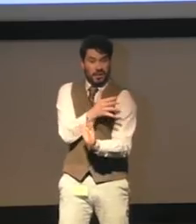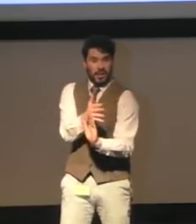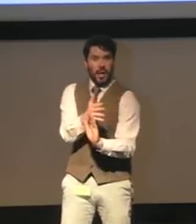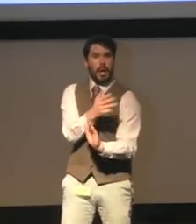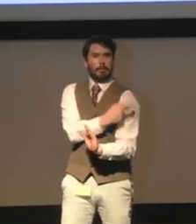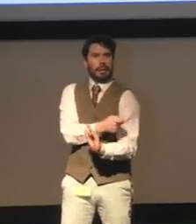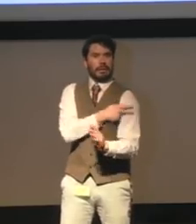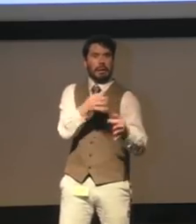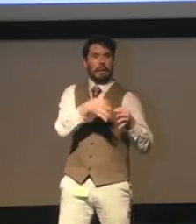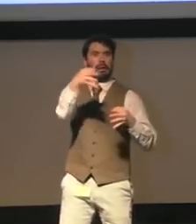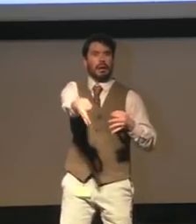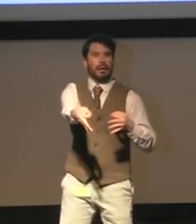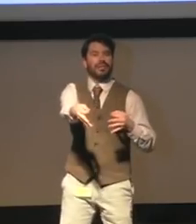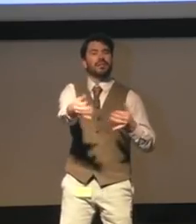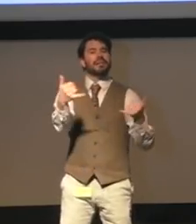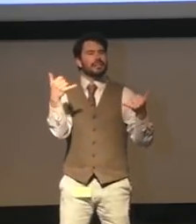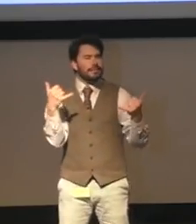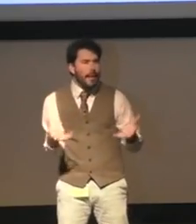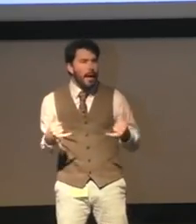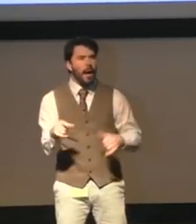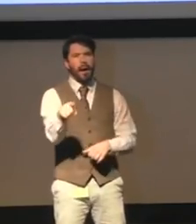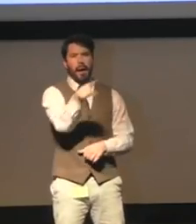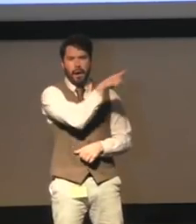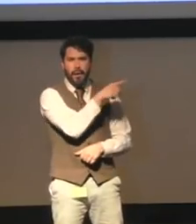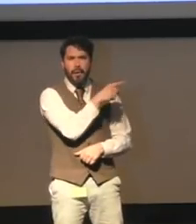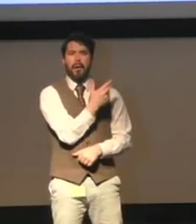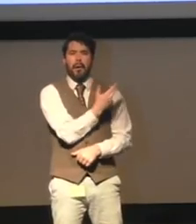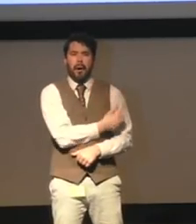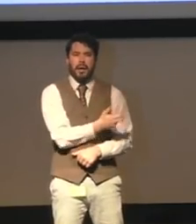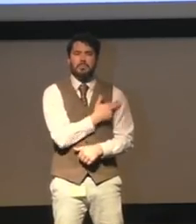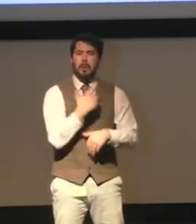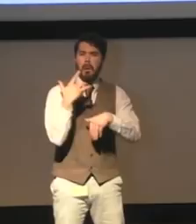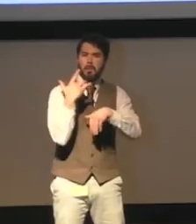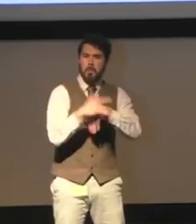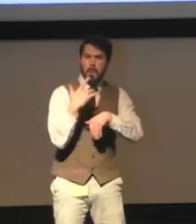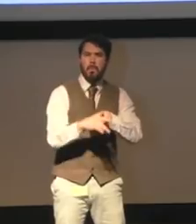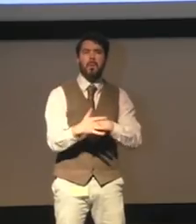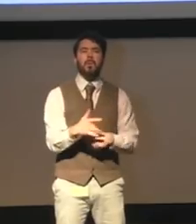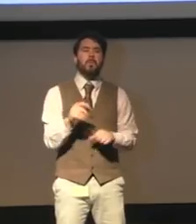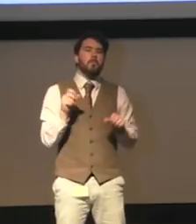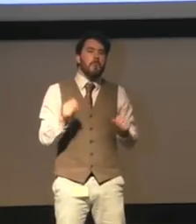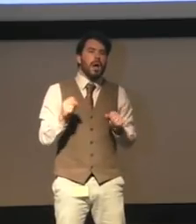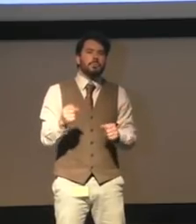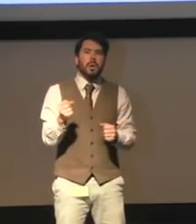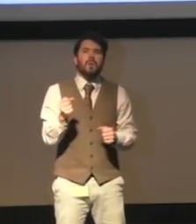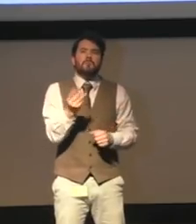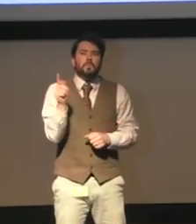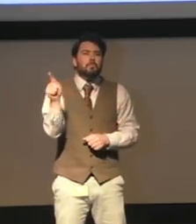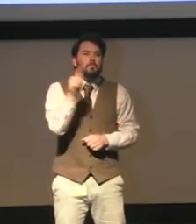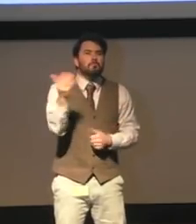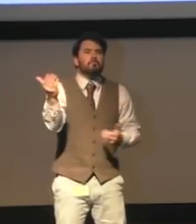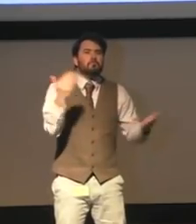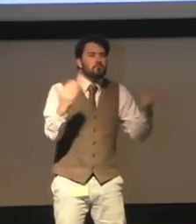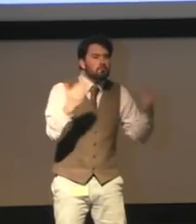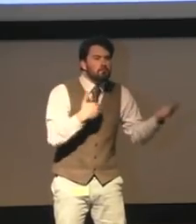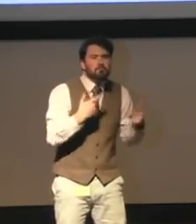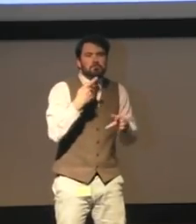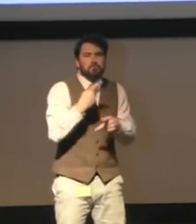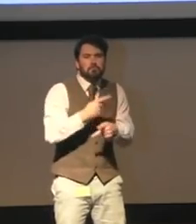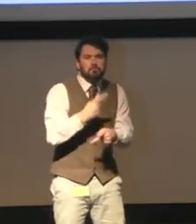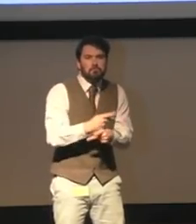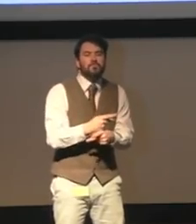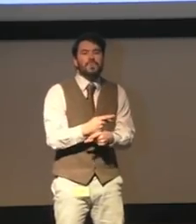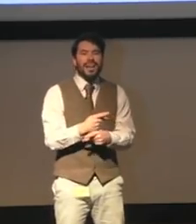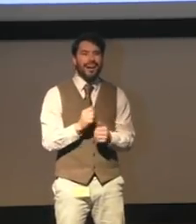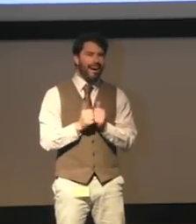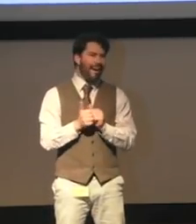pandemic. We have some capacity in the hospital to be able to do that and in the health system. And we need to understand how to do that in a safe and